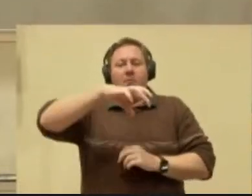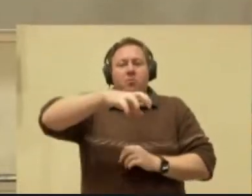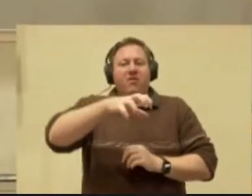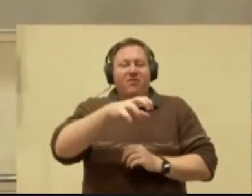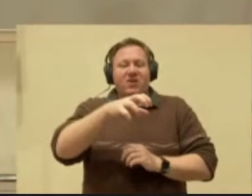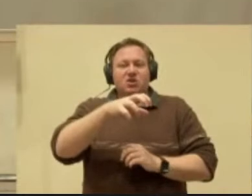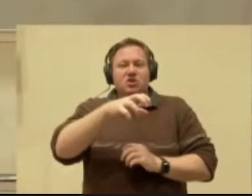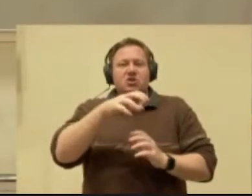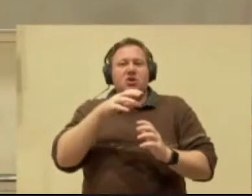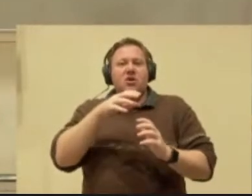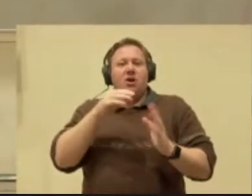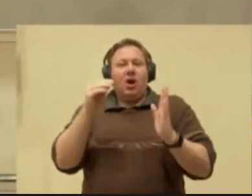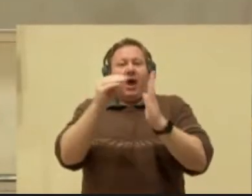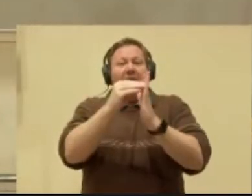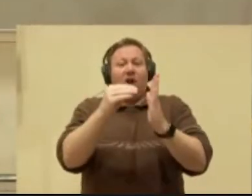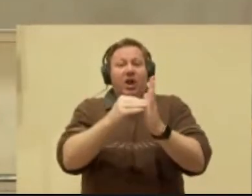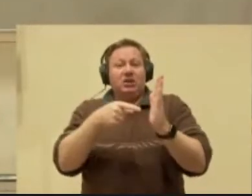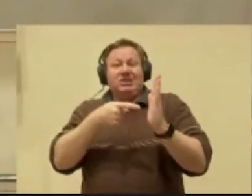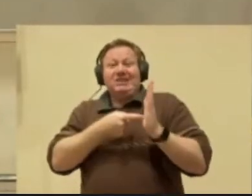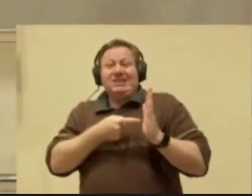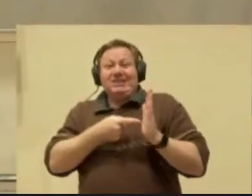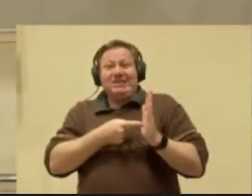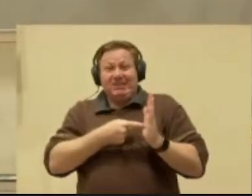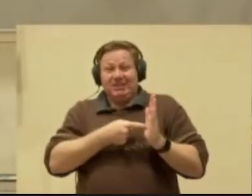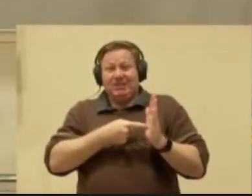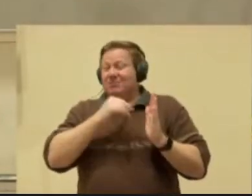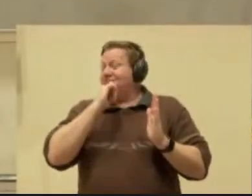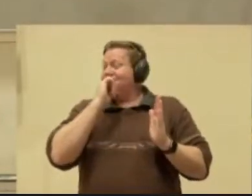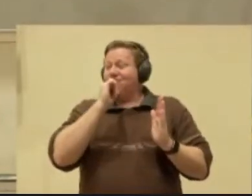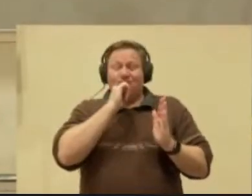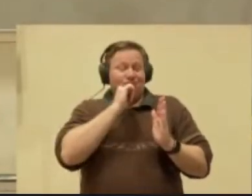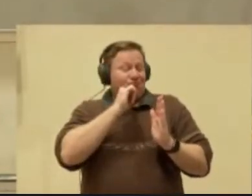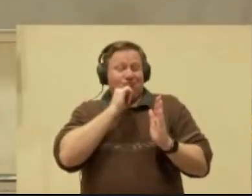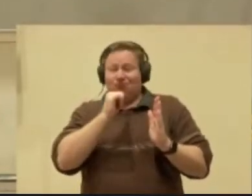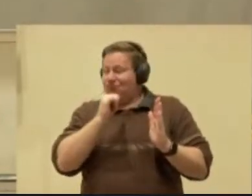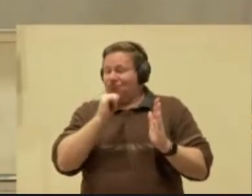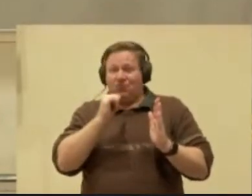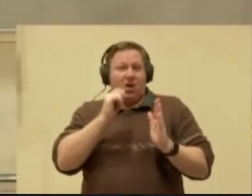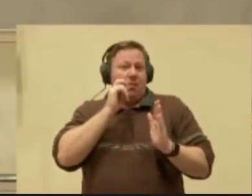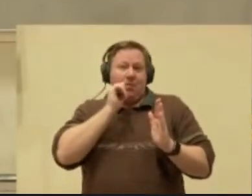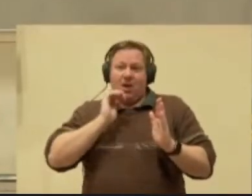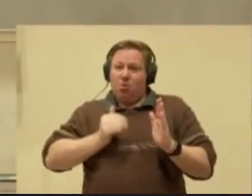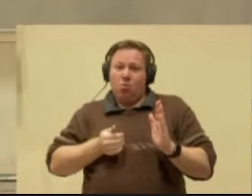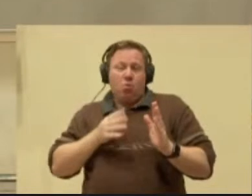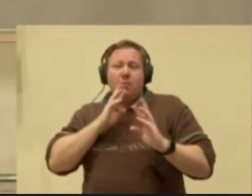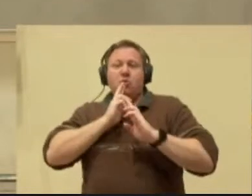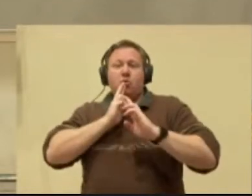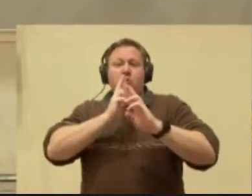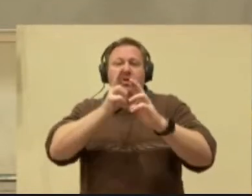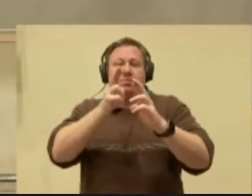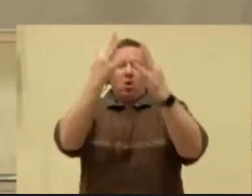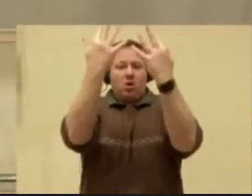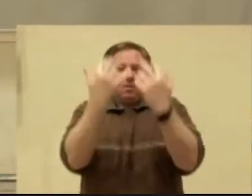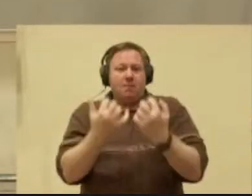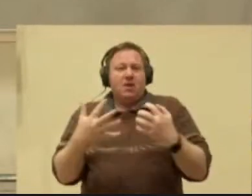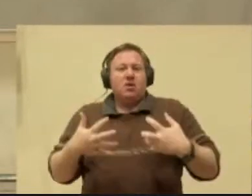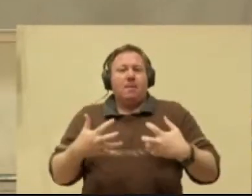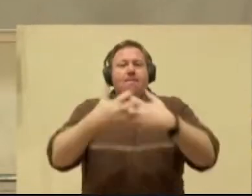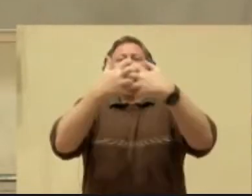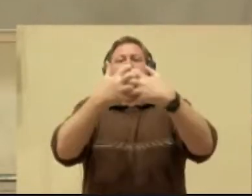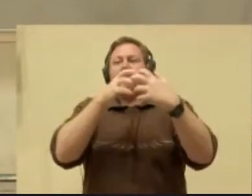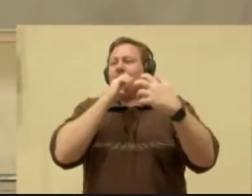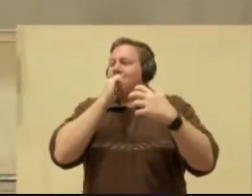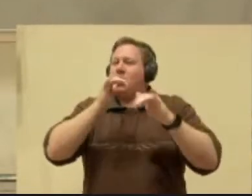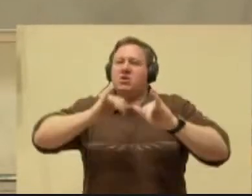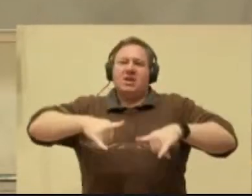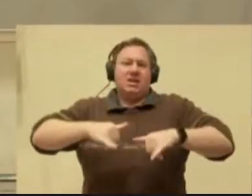not reached the gender responsive budgeting at this stage as